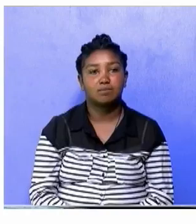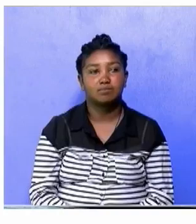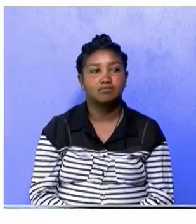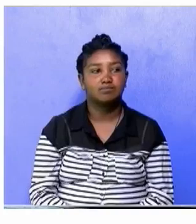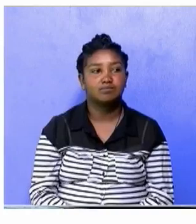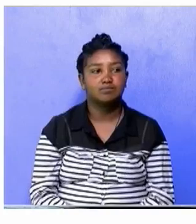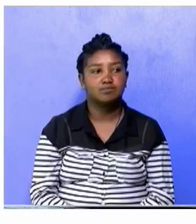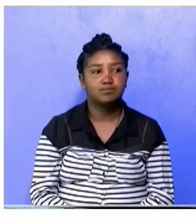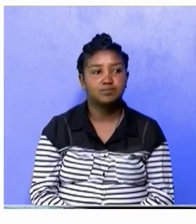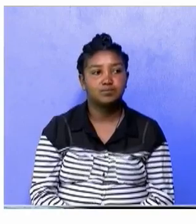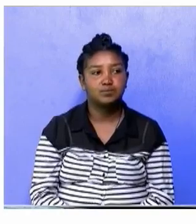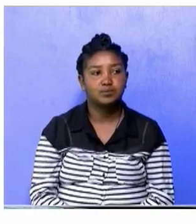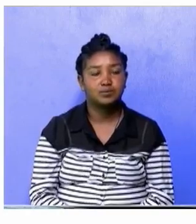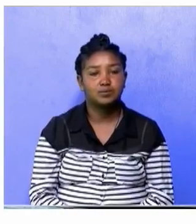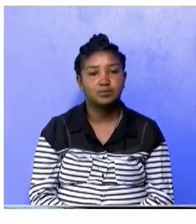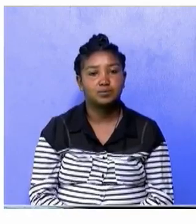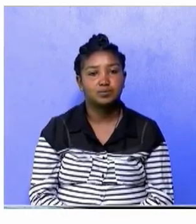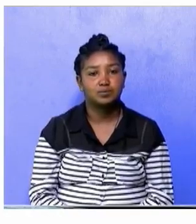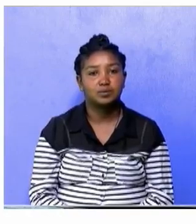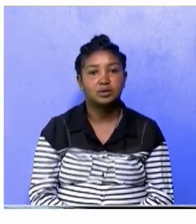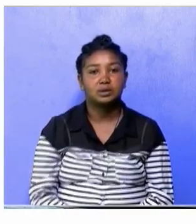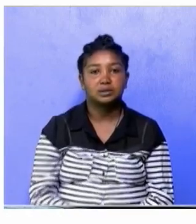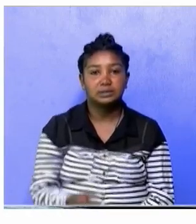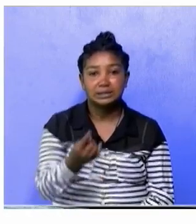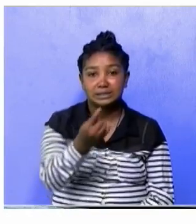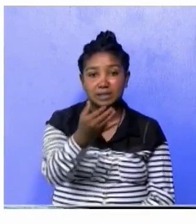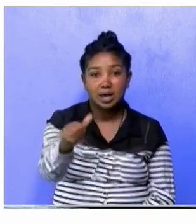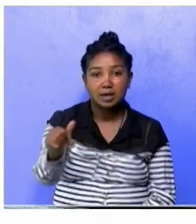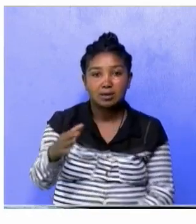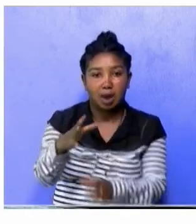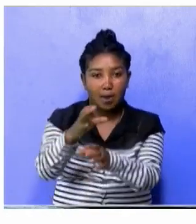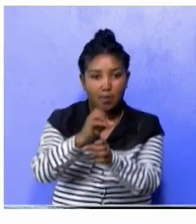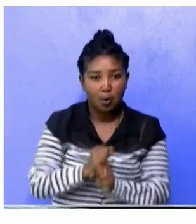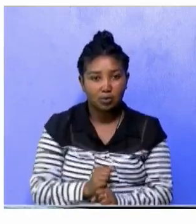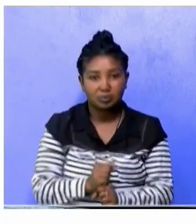See? Their lunchbox.